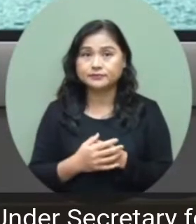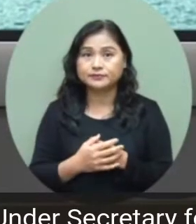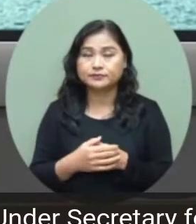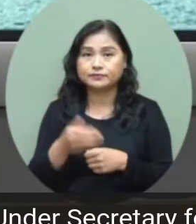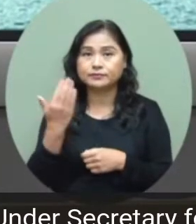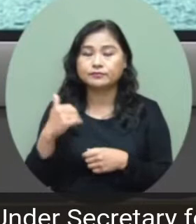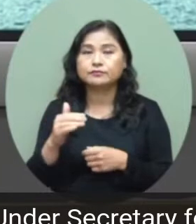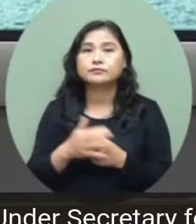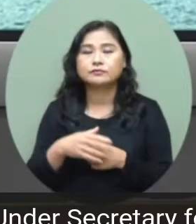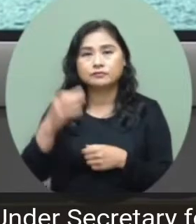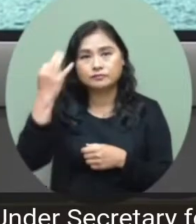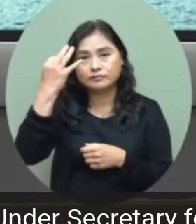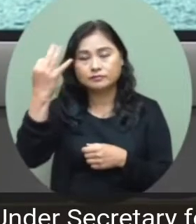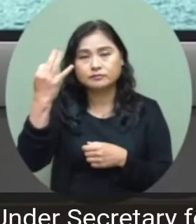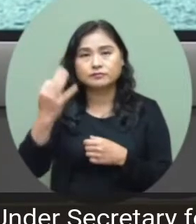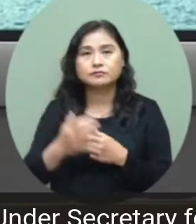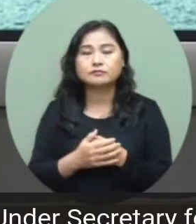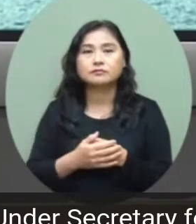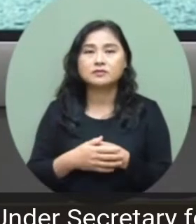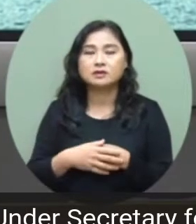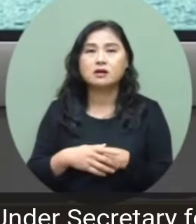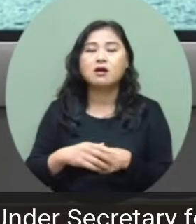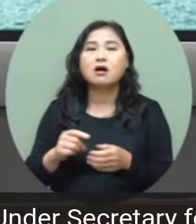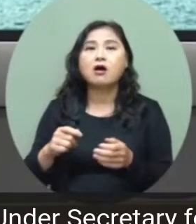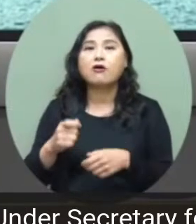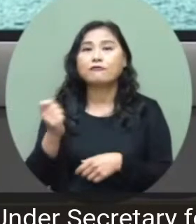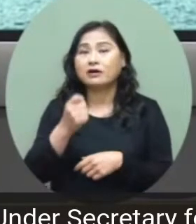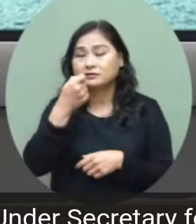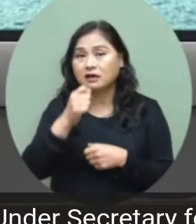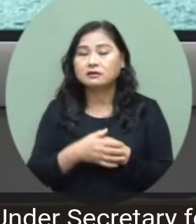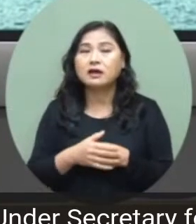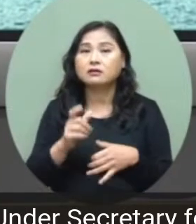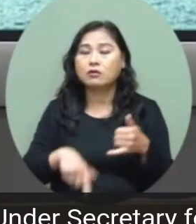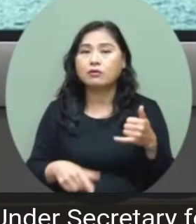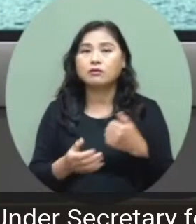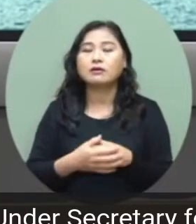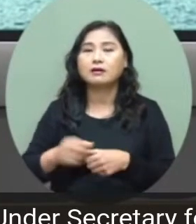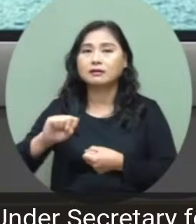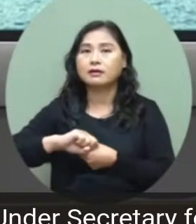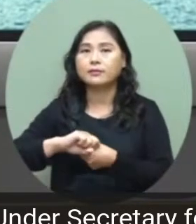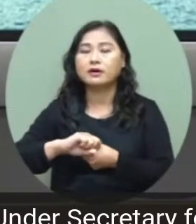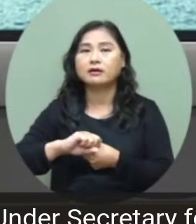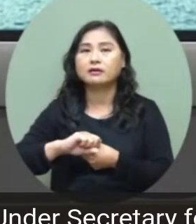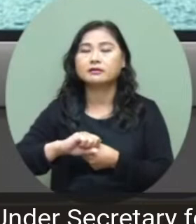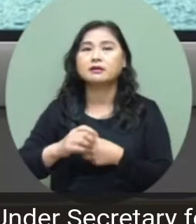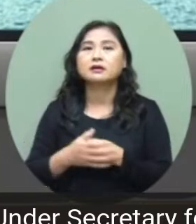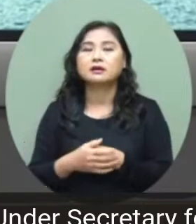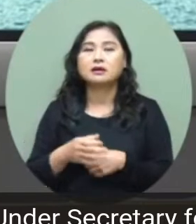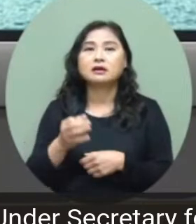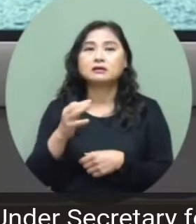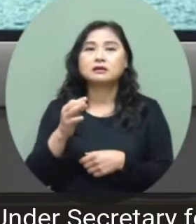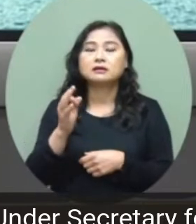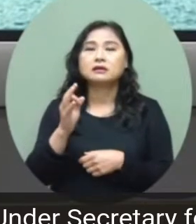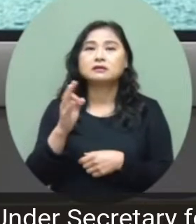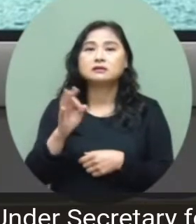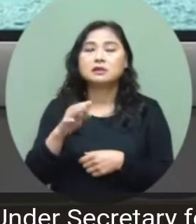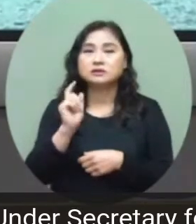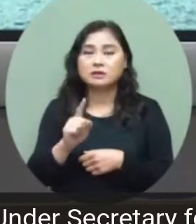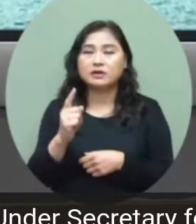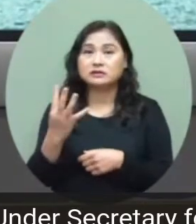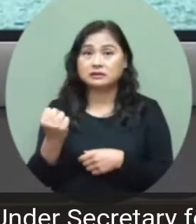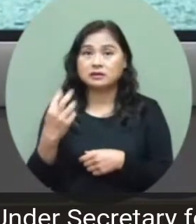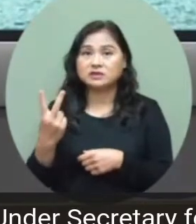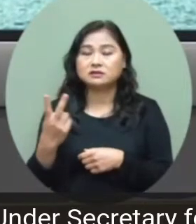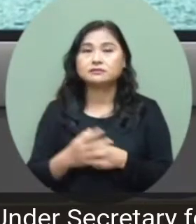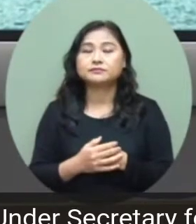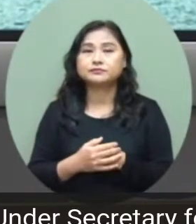1,272 cases. In the previous 3 days for RAT positive tests, we